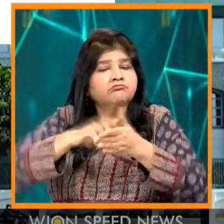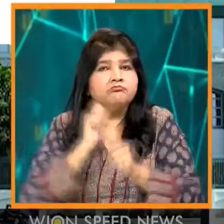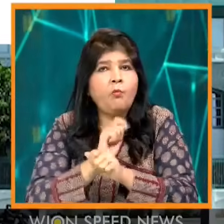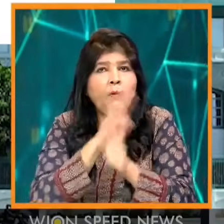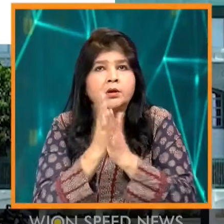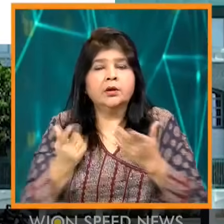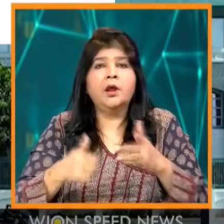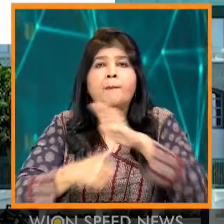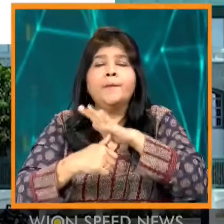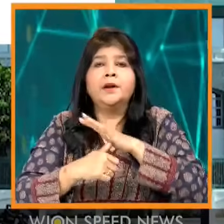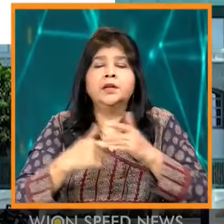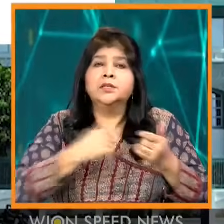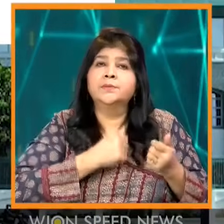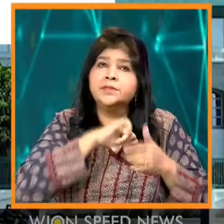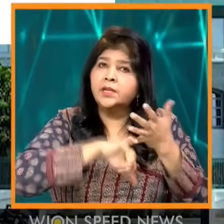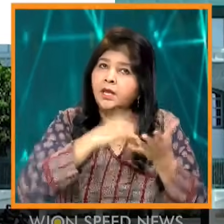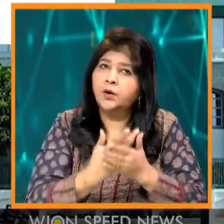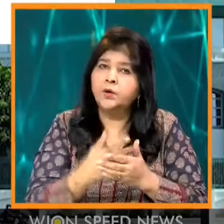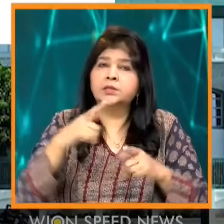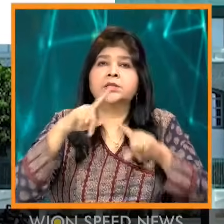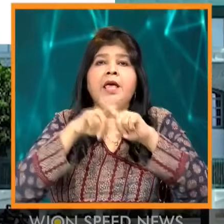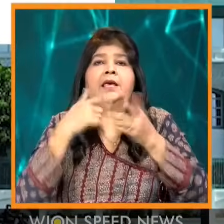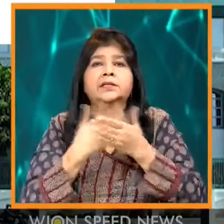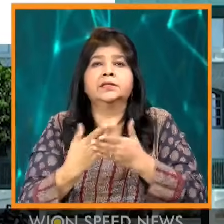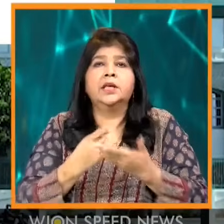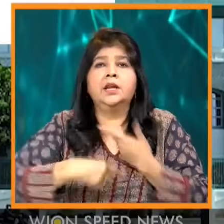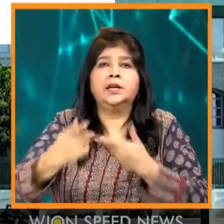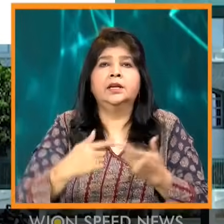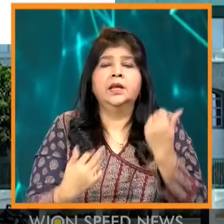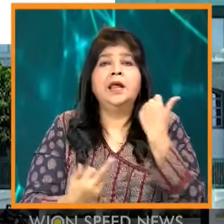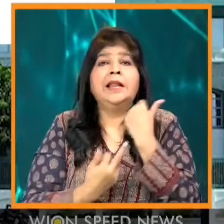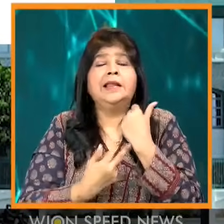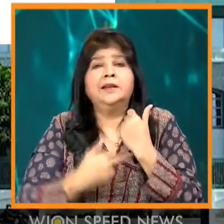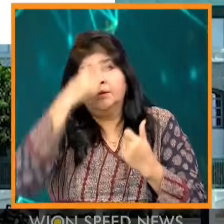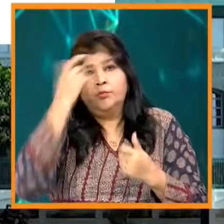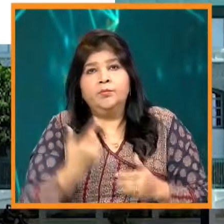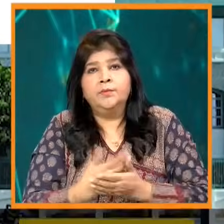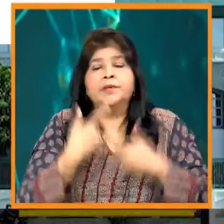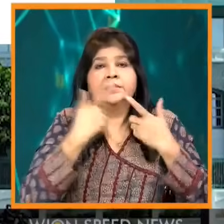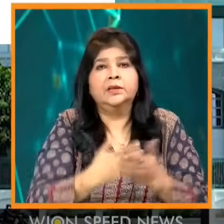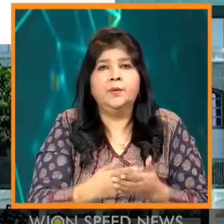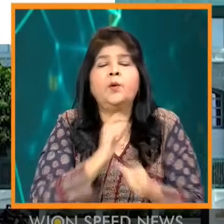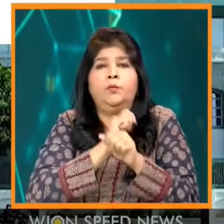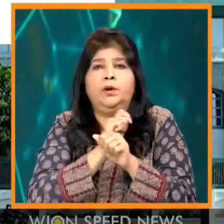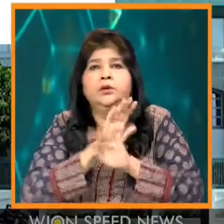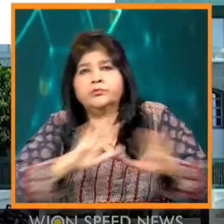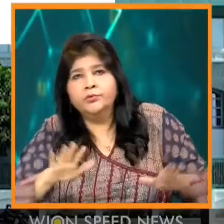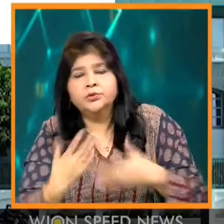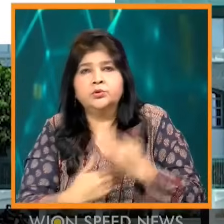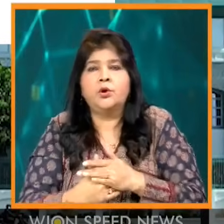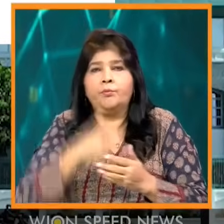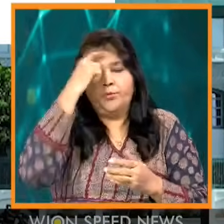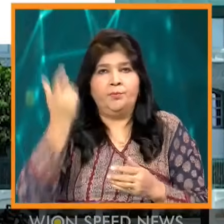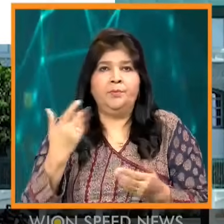official account on the social media platform X reported the issue as a technical issue and said that they were working to resolve